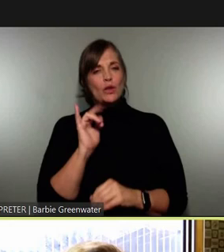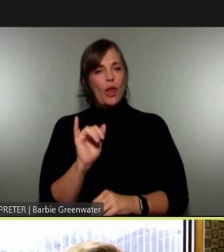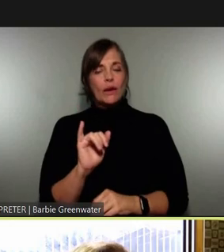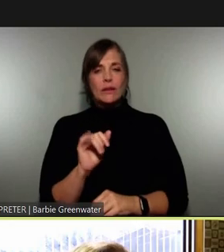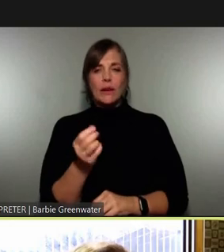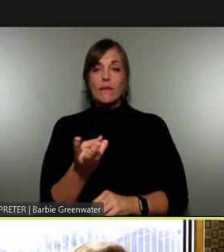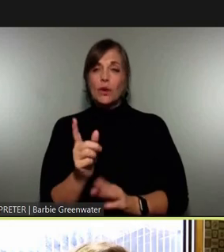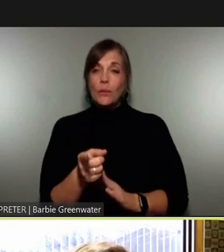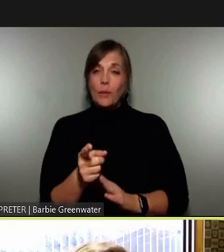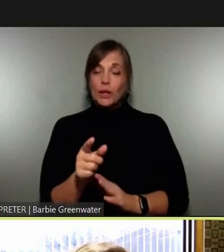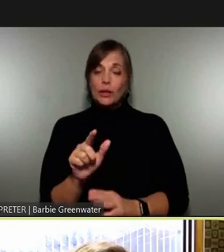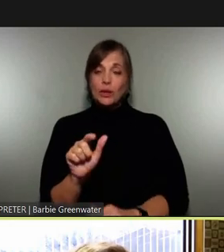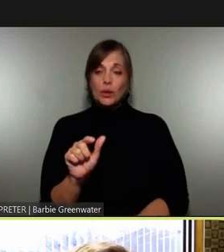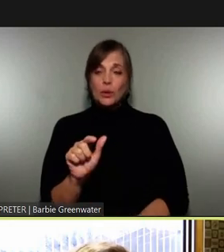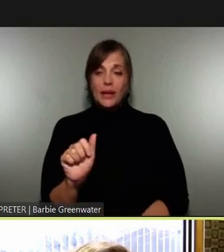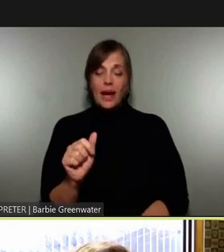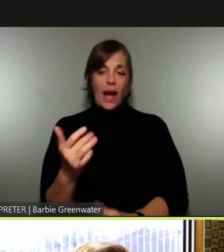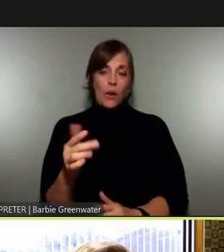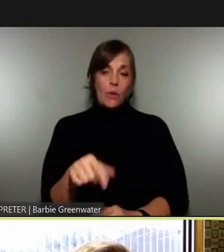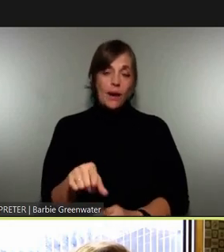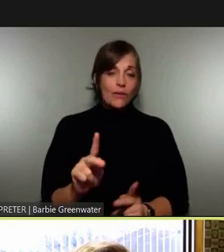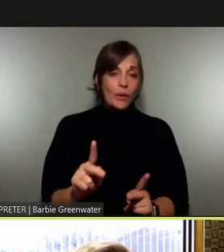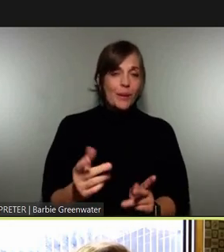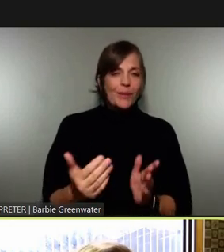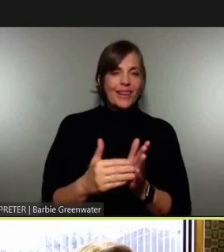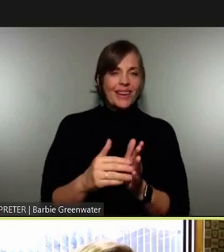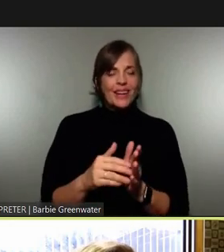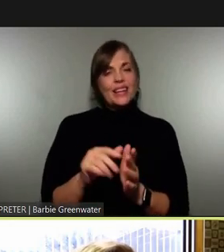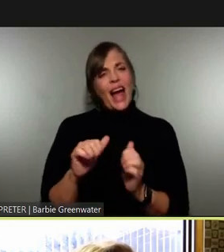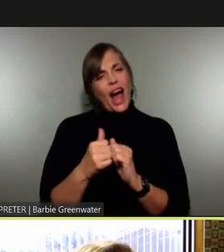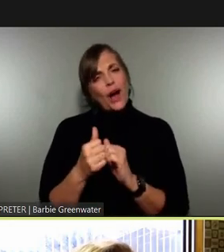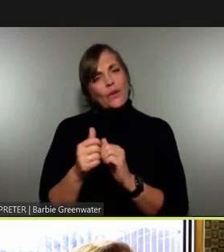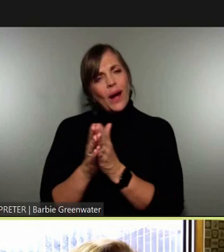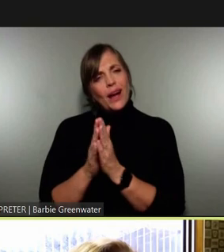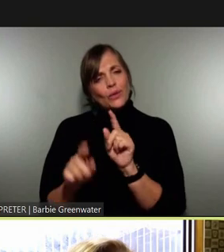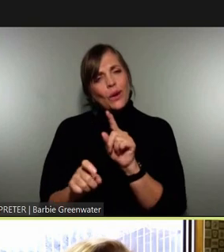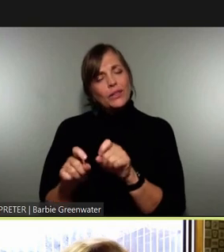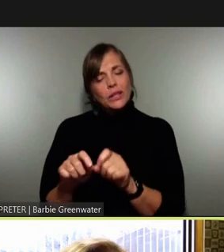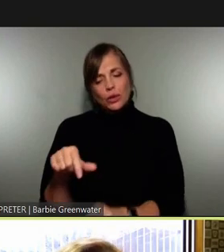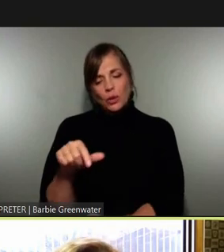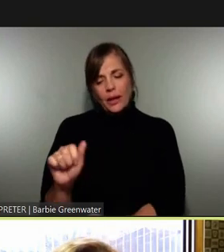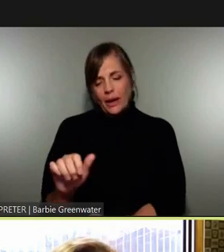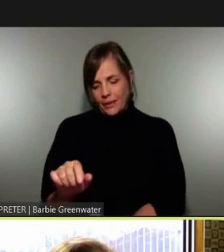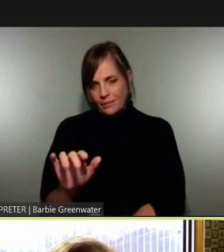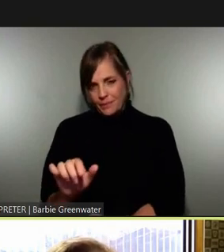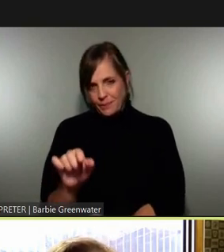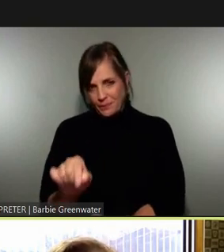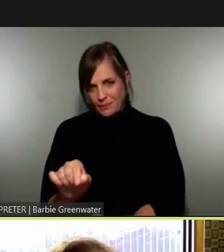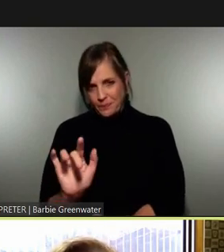for Q&A, and I'll wait for folks, again, as a reminder, if you could type into the Q&A section